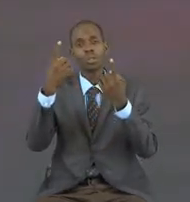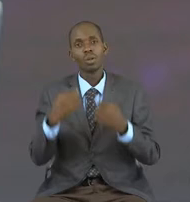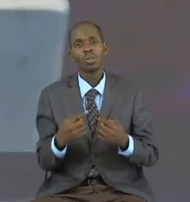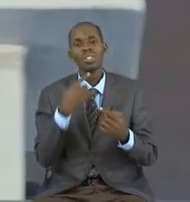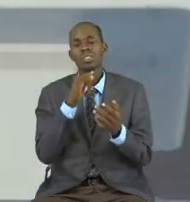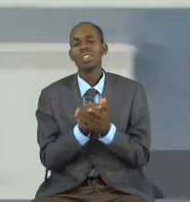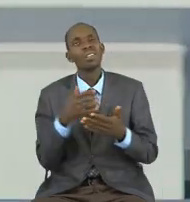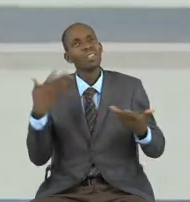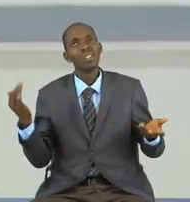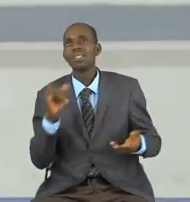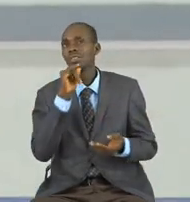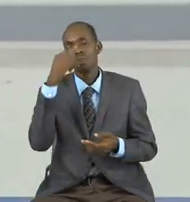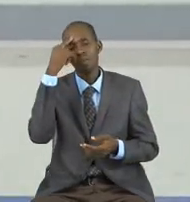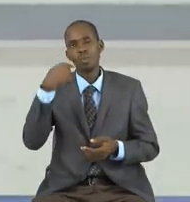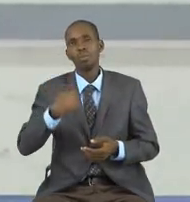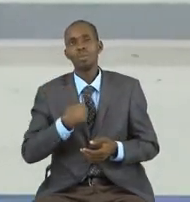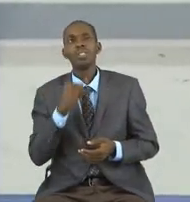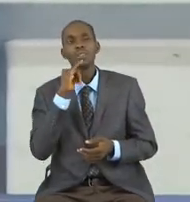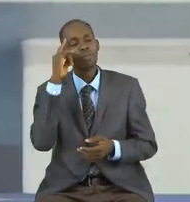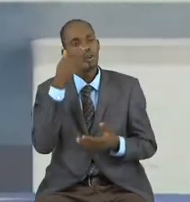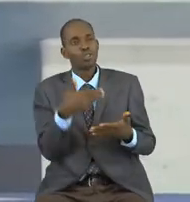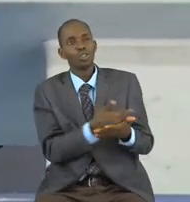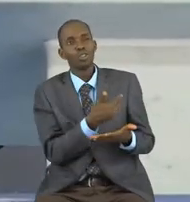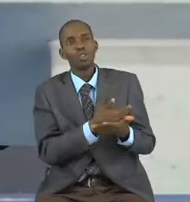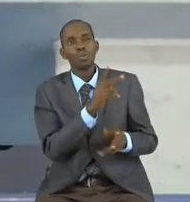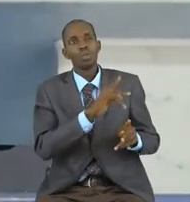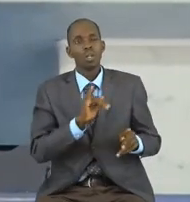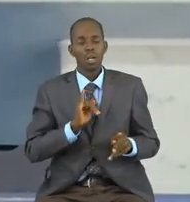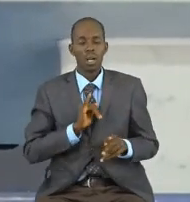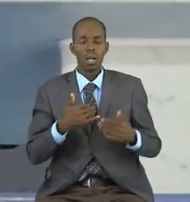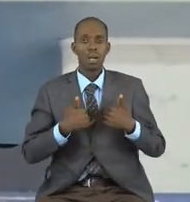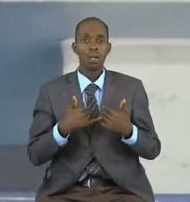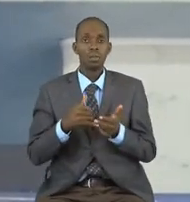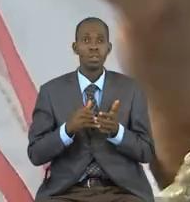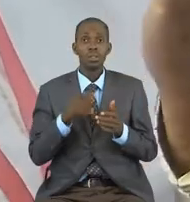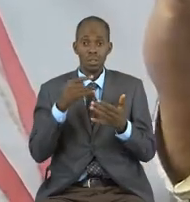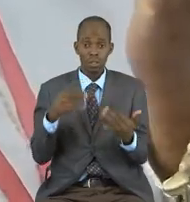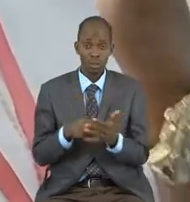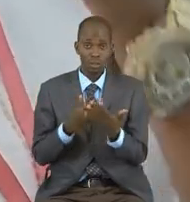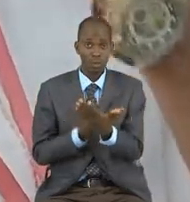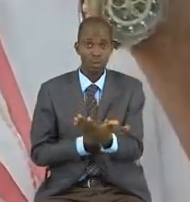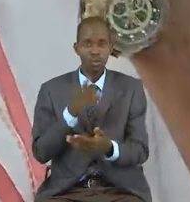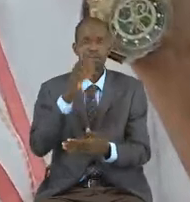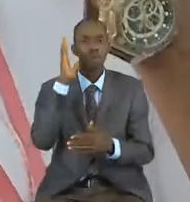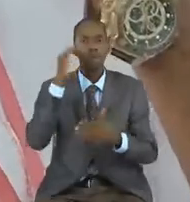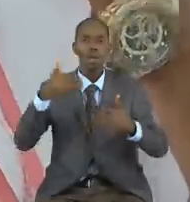I already have the Holy Ghost. This morning, you will have the Holy Ghost.